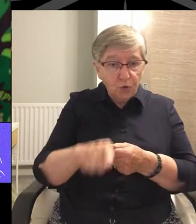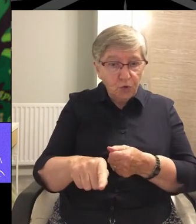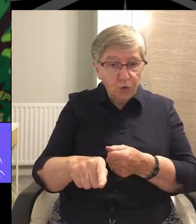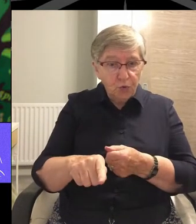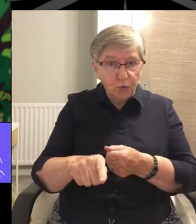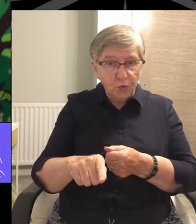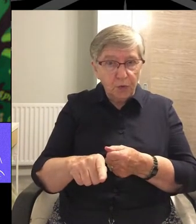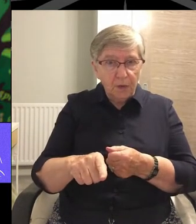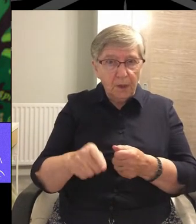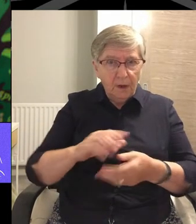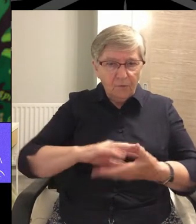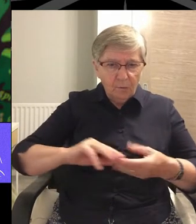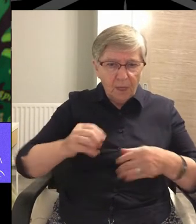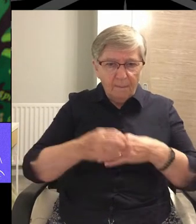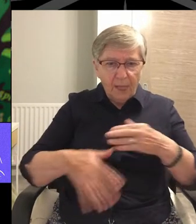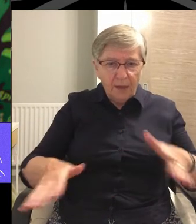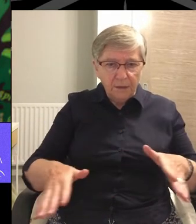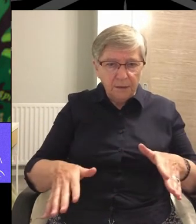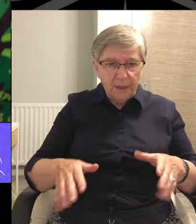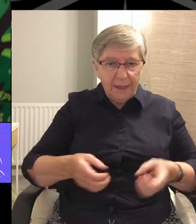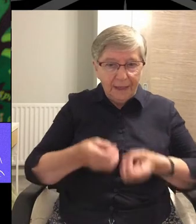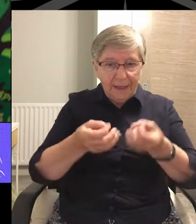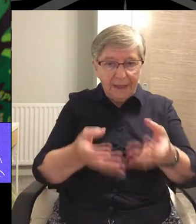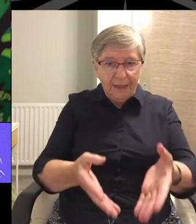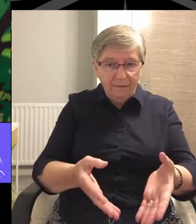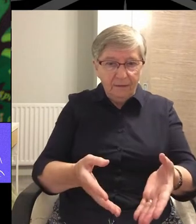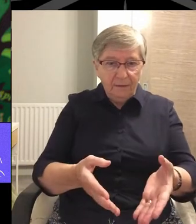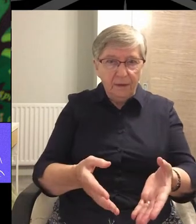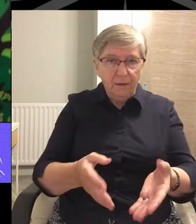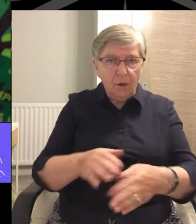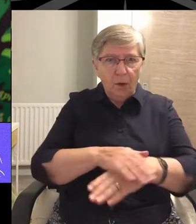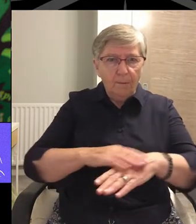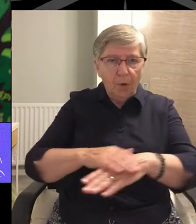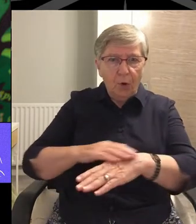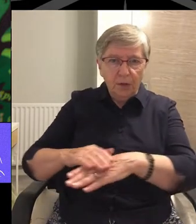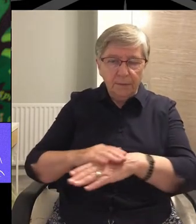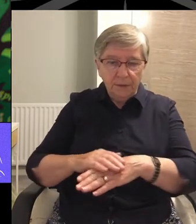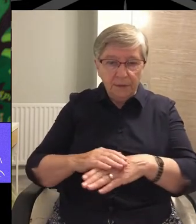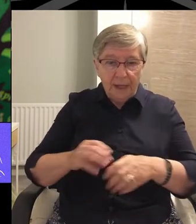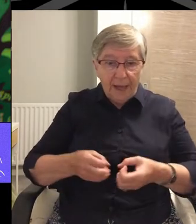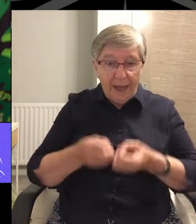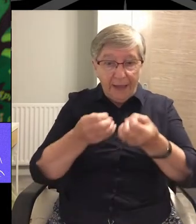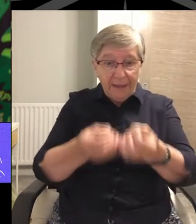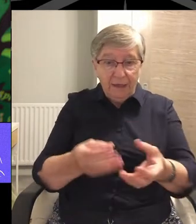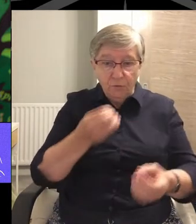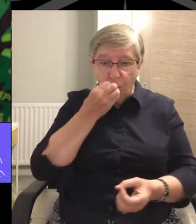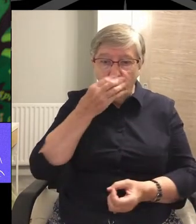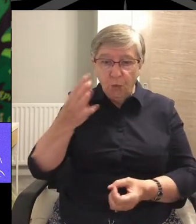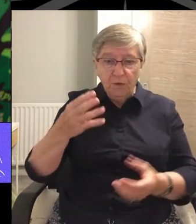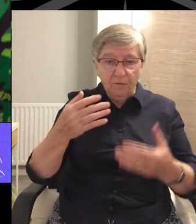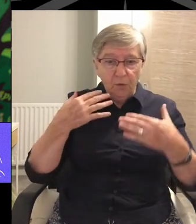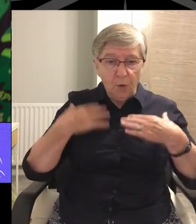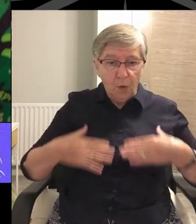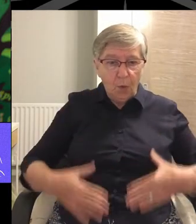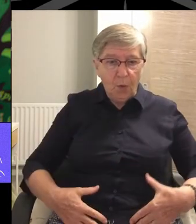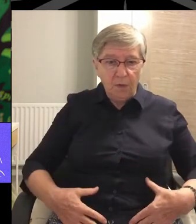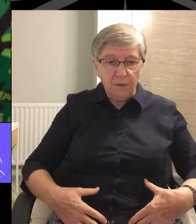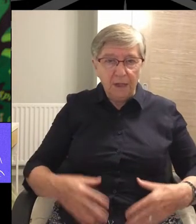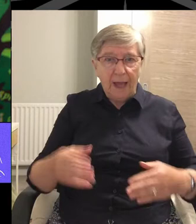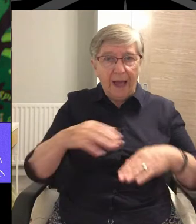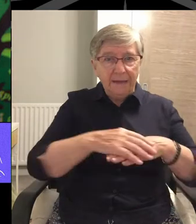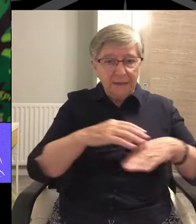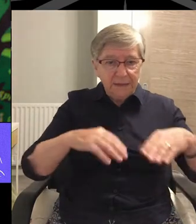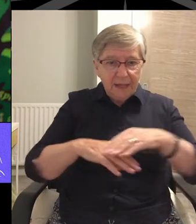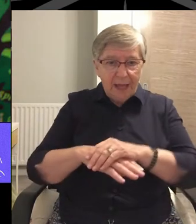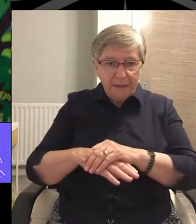the blood from you and put ointments on you. I clothed you with an embroidered dress and put sandals of fine leather on you.